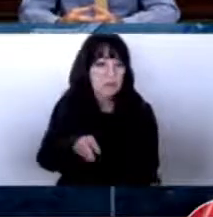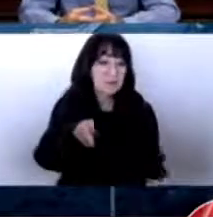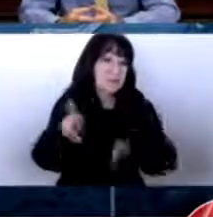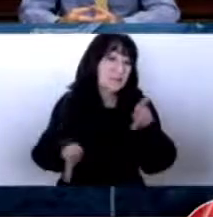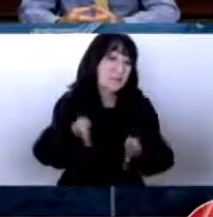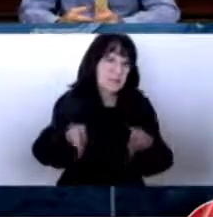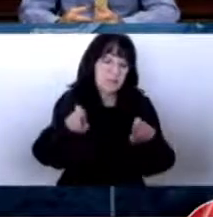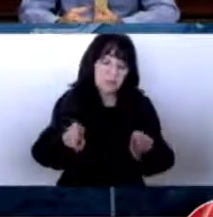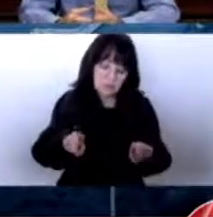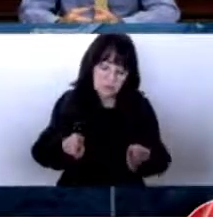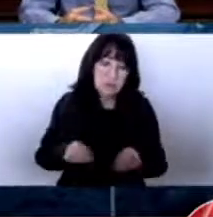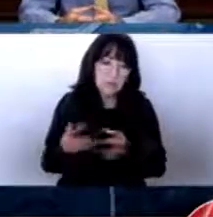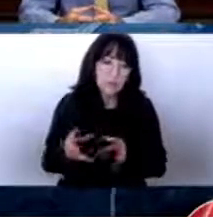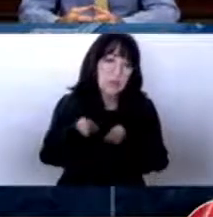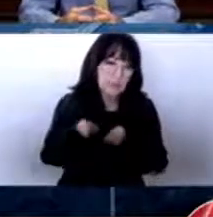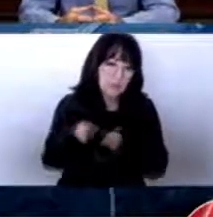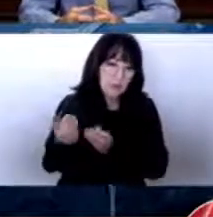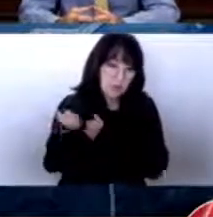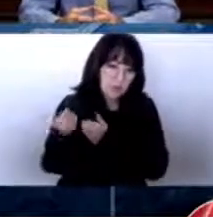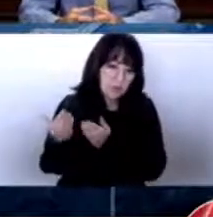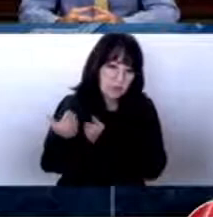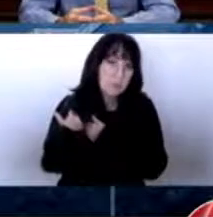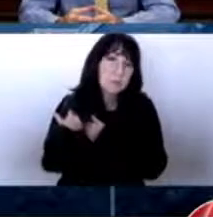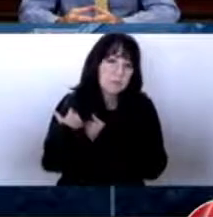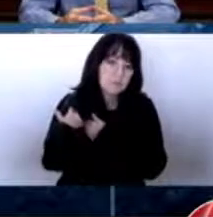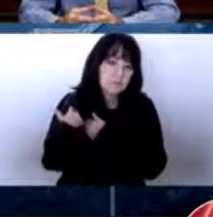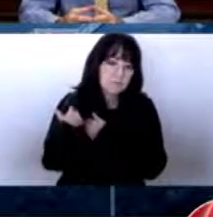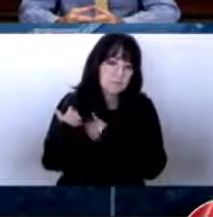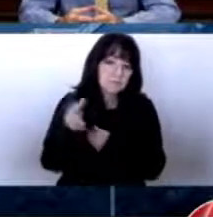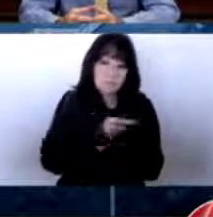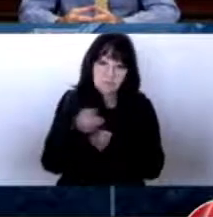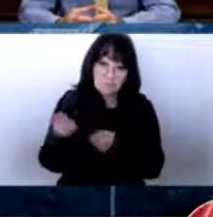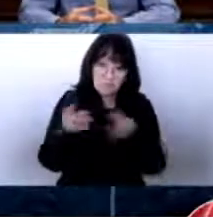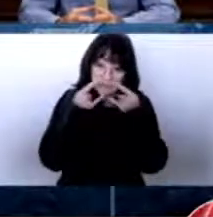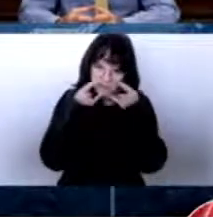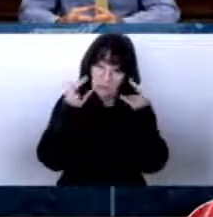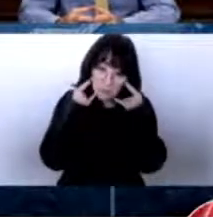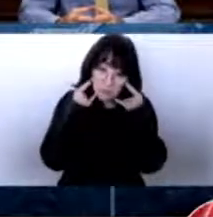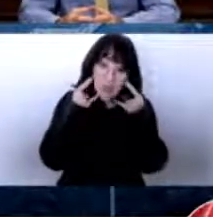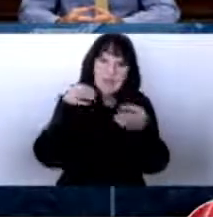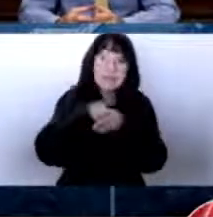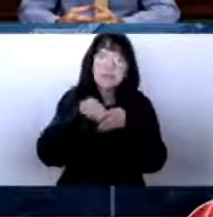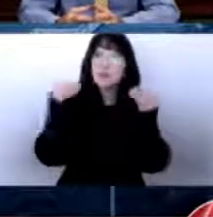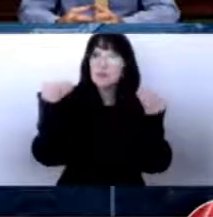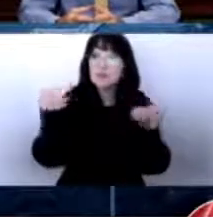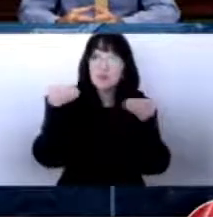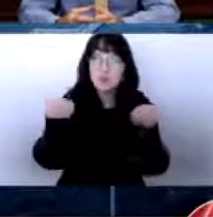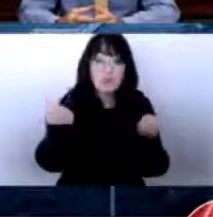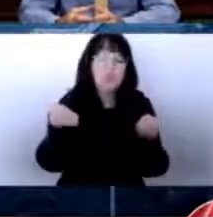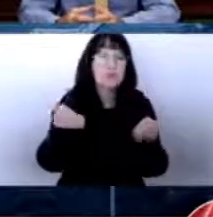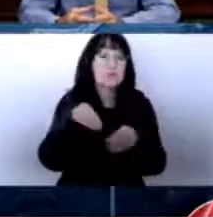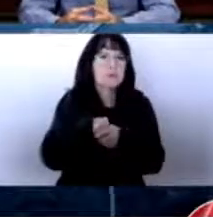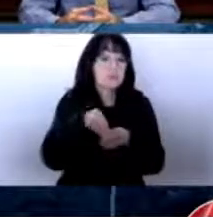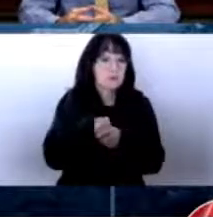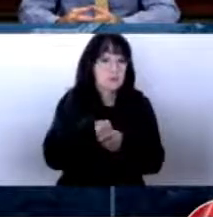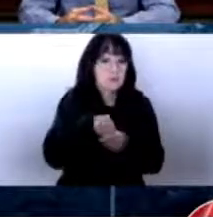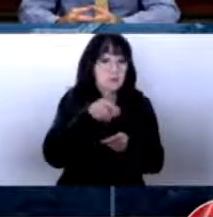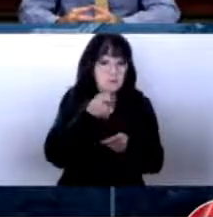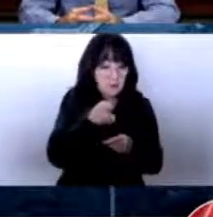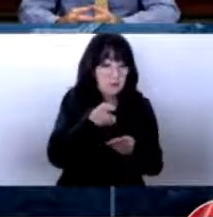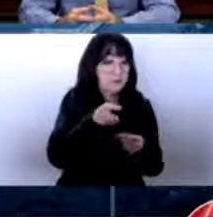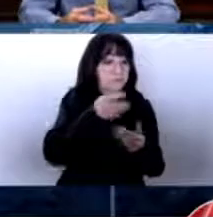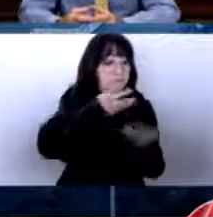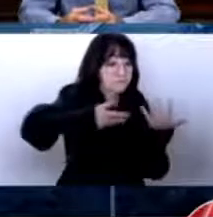individual responsibility and wear your mask when you're in the stores, indoors, when you're in close contact with